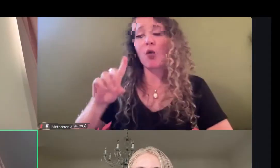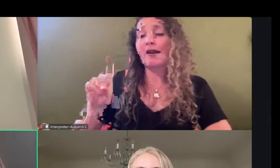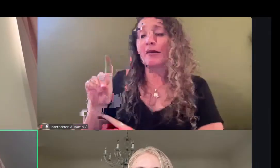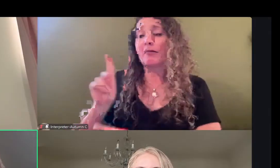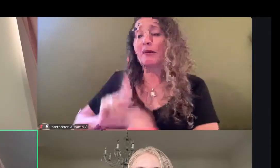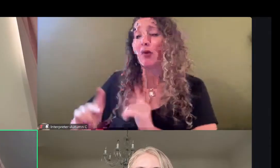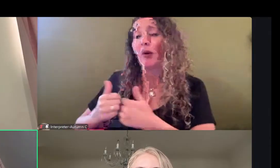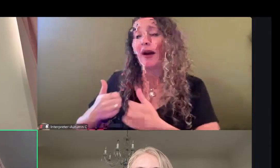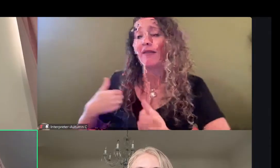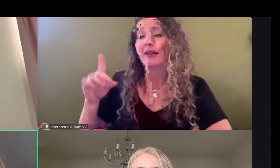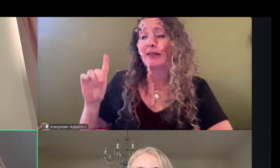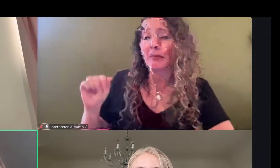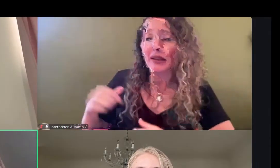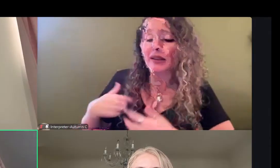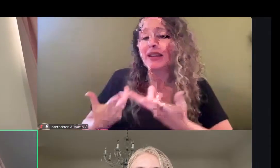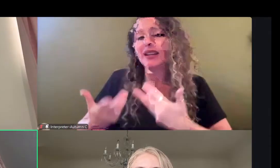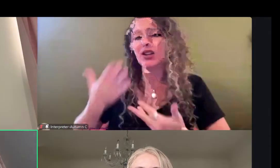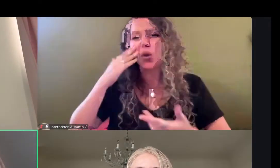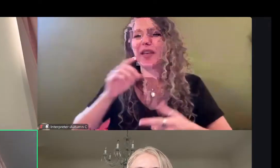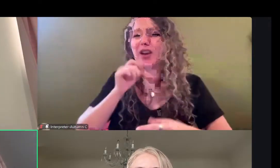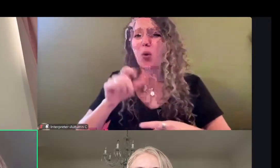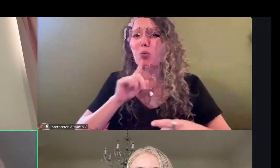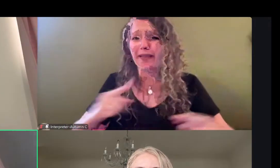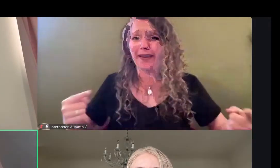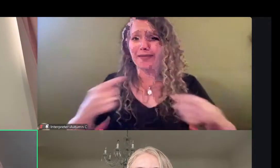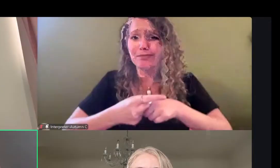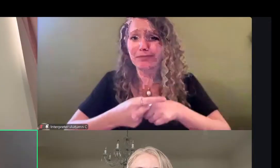don't necessarily oppose one another.